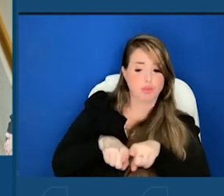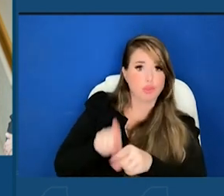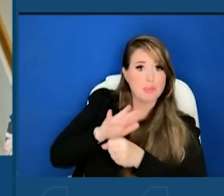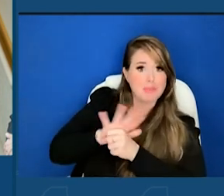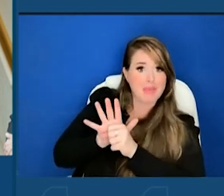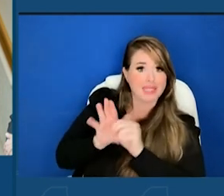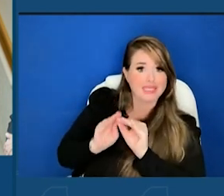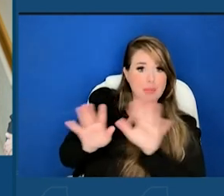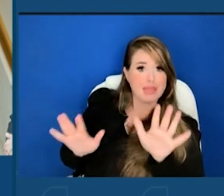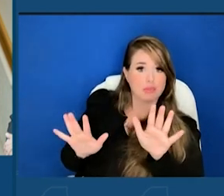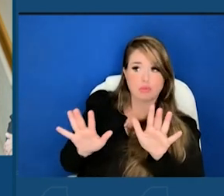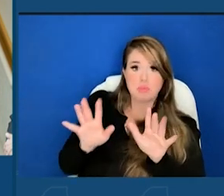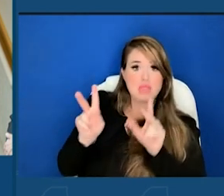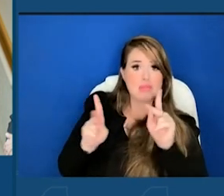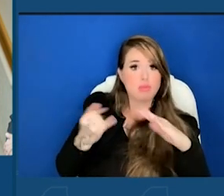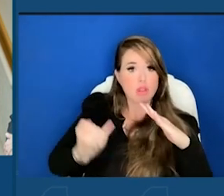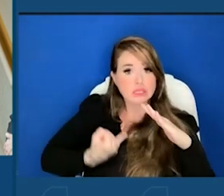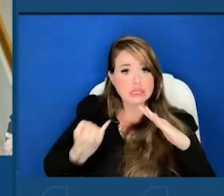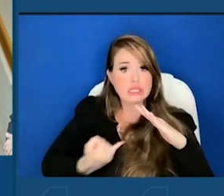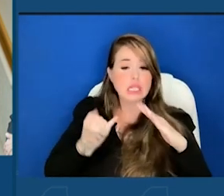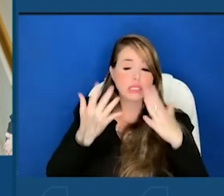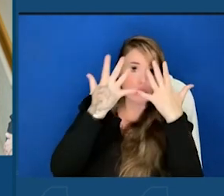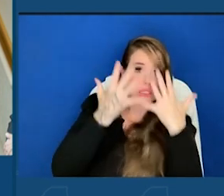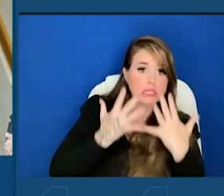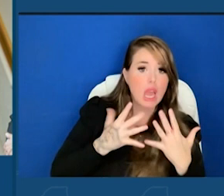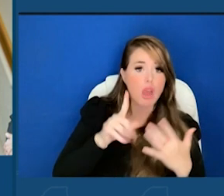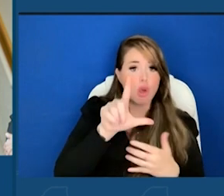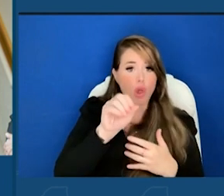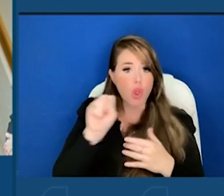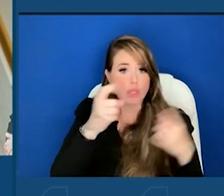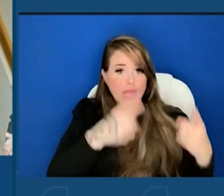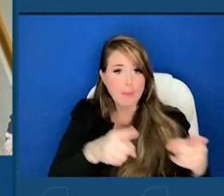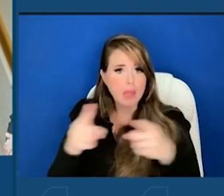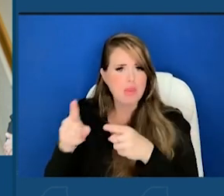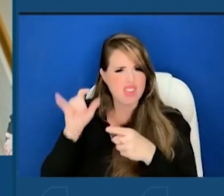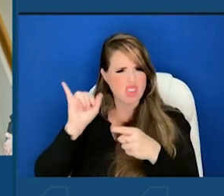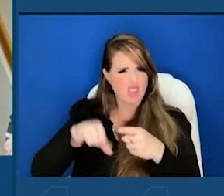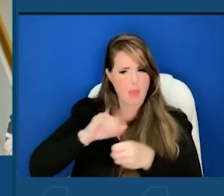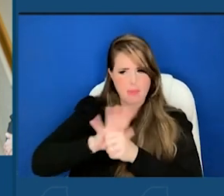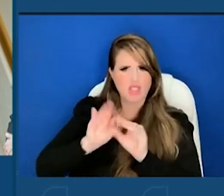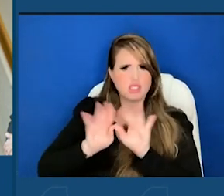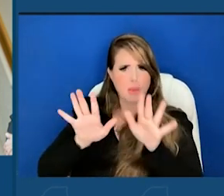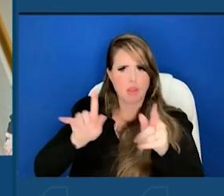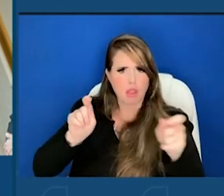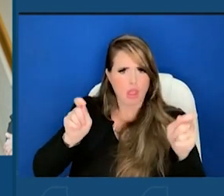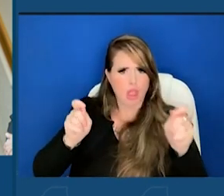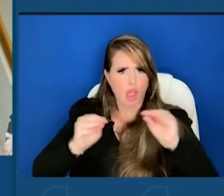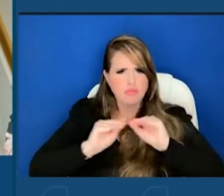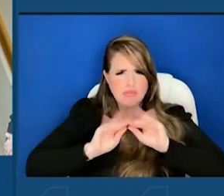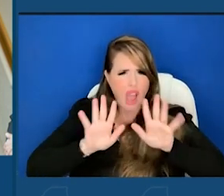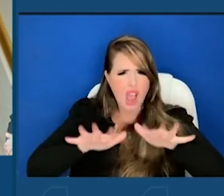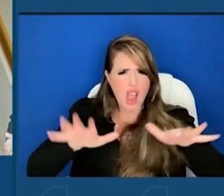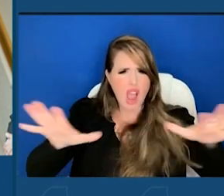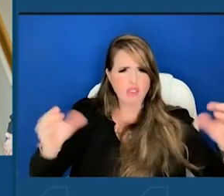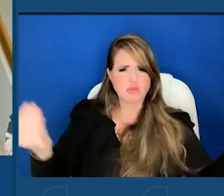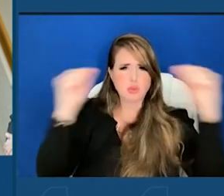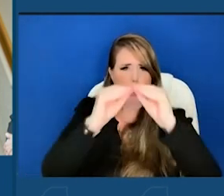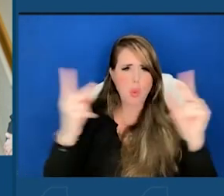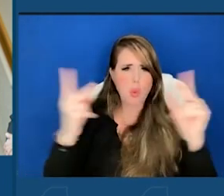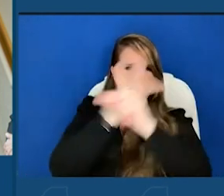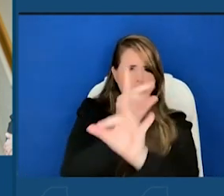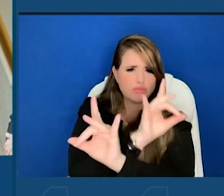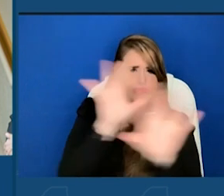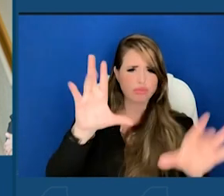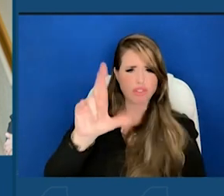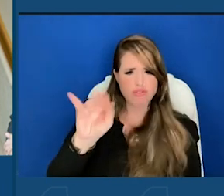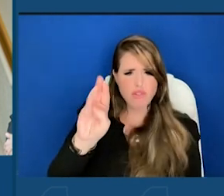of despair, time of tremendous loss, how that resulted in a nationwide spike in all kinds of crimes.